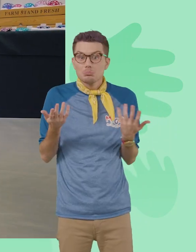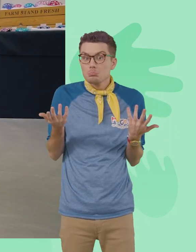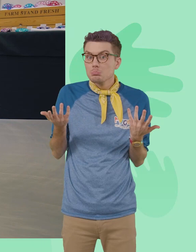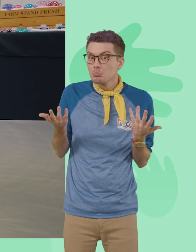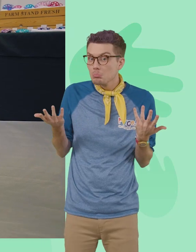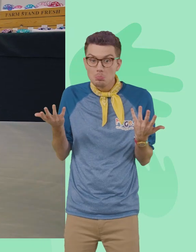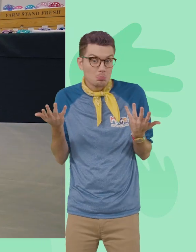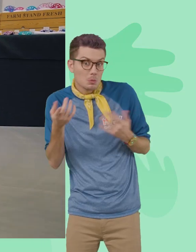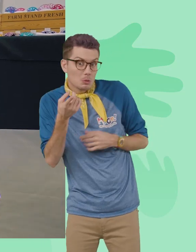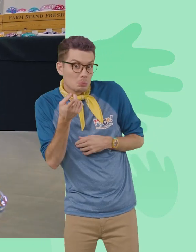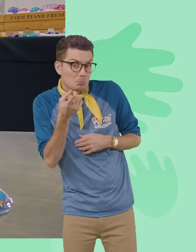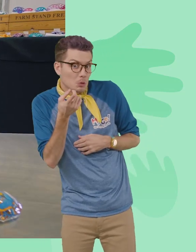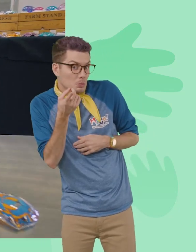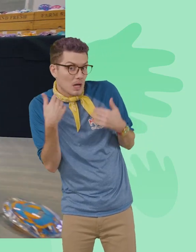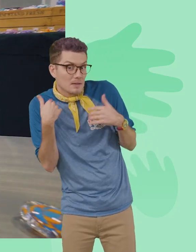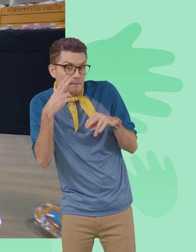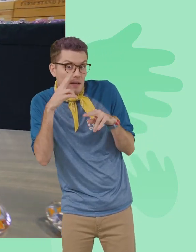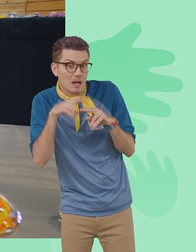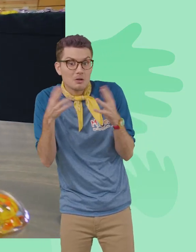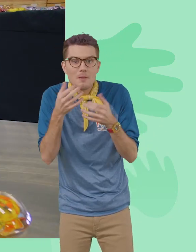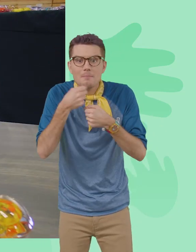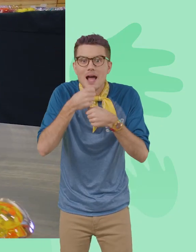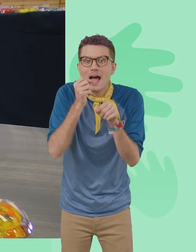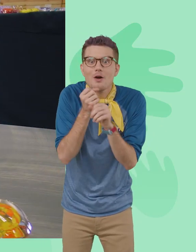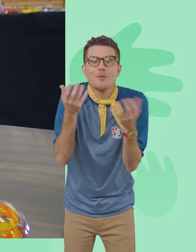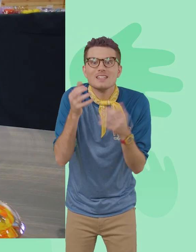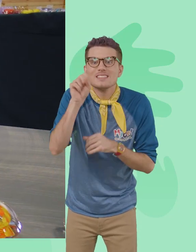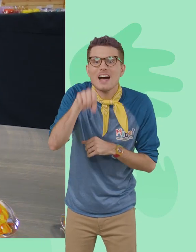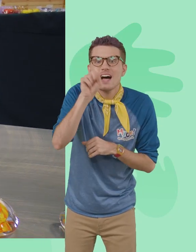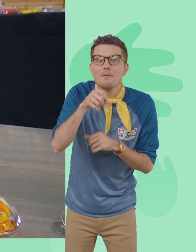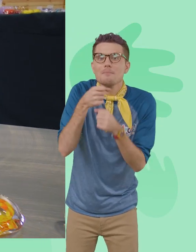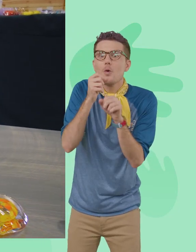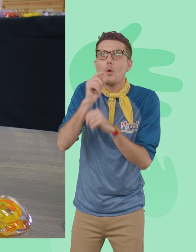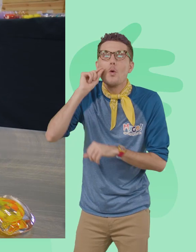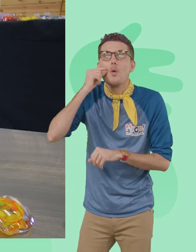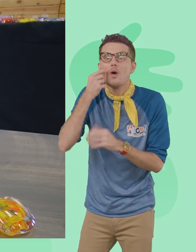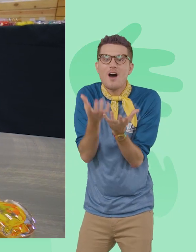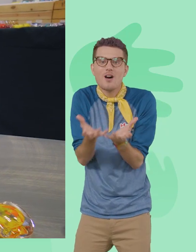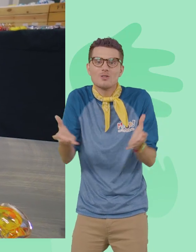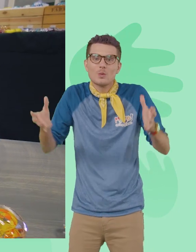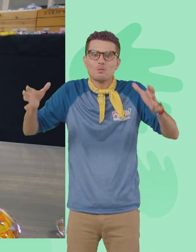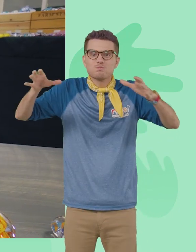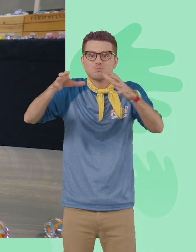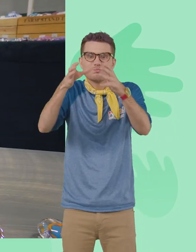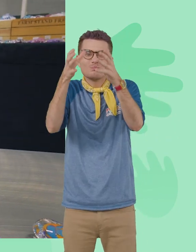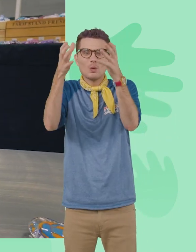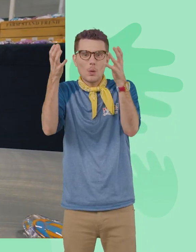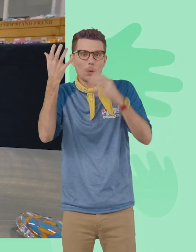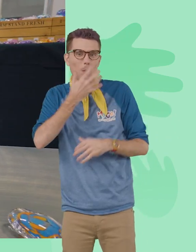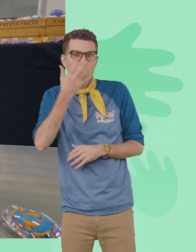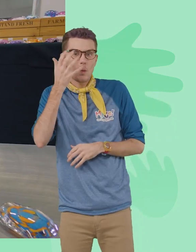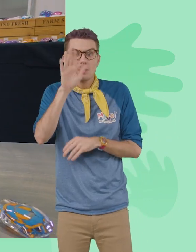let's check out what we made. Yeah, they made this really cool pendant. Whoa.